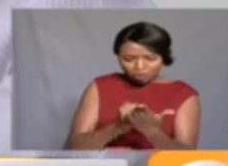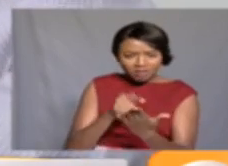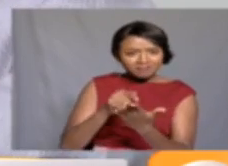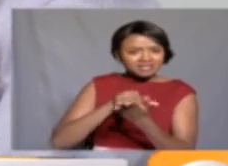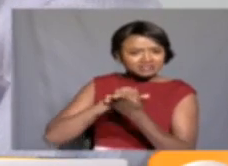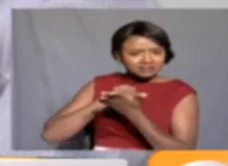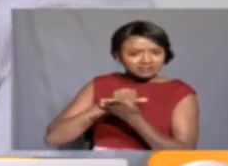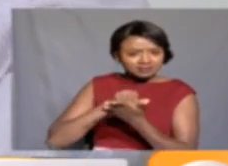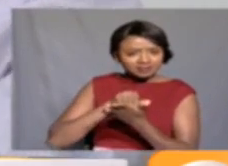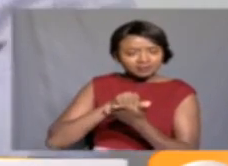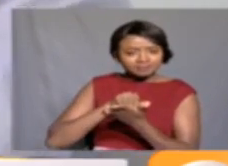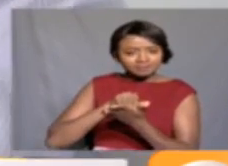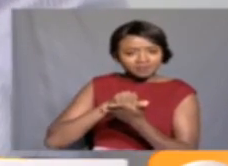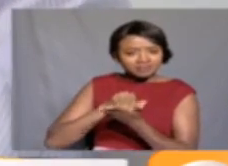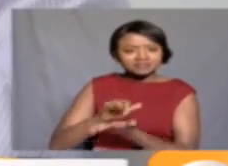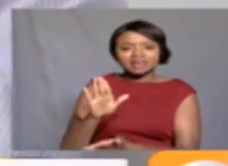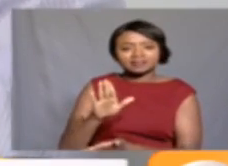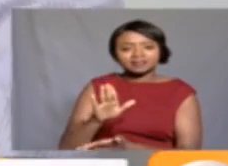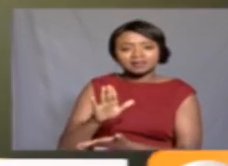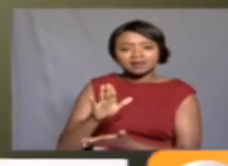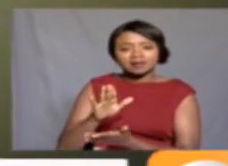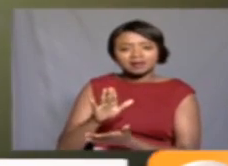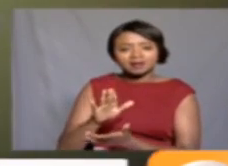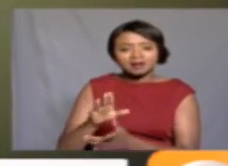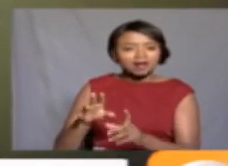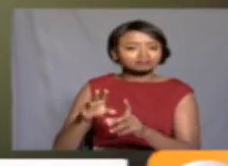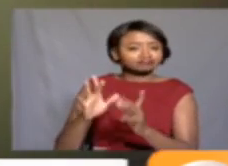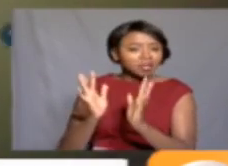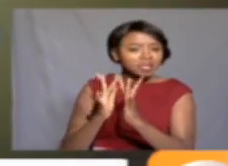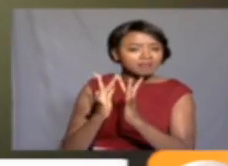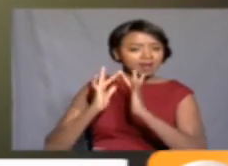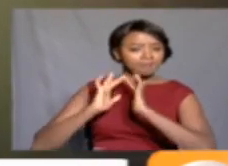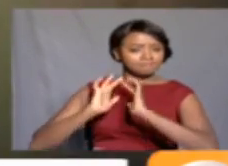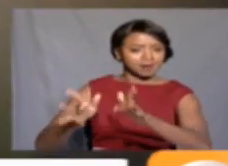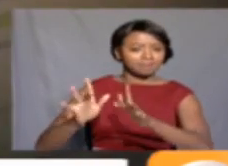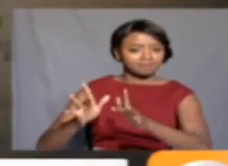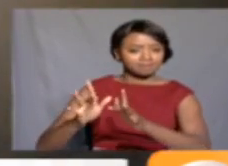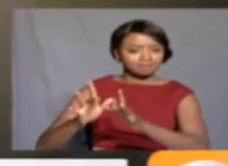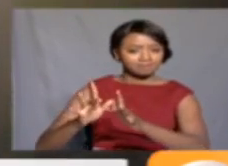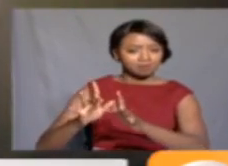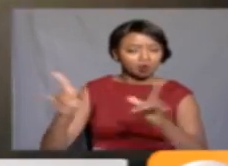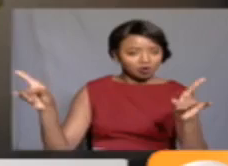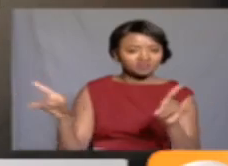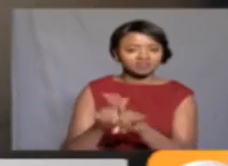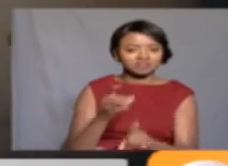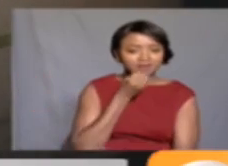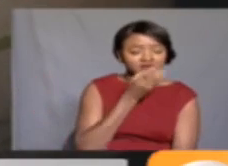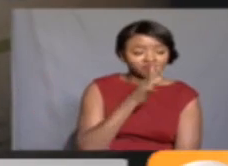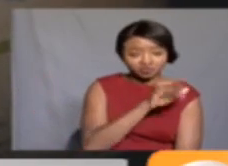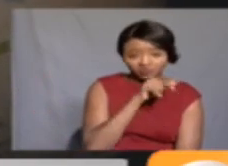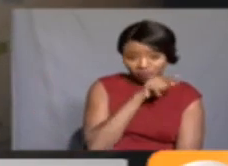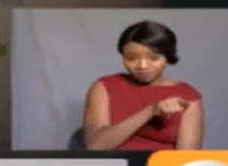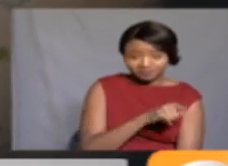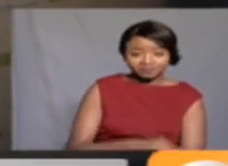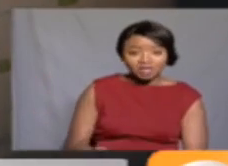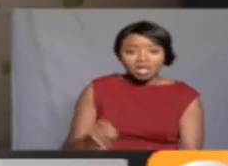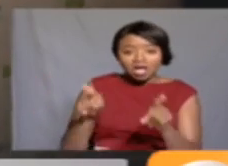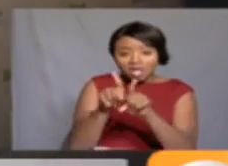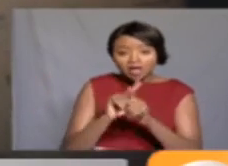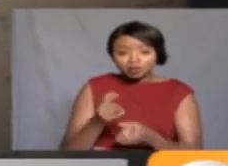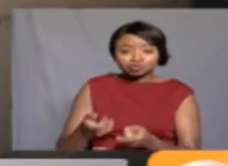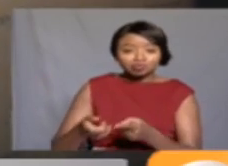to send a notification via email of the same, and then also makes